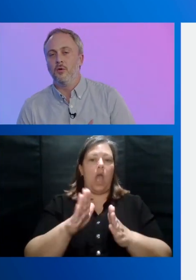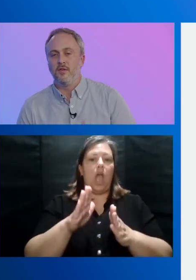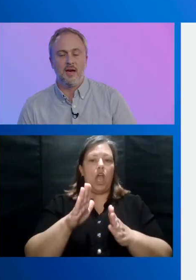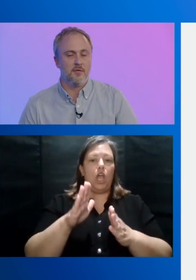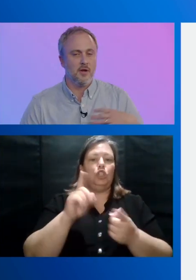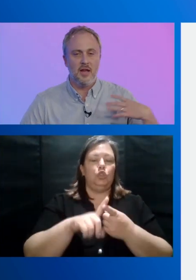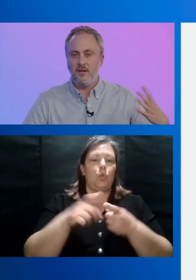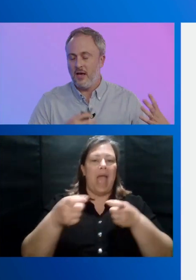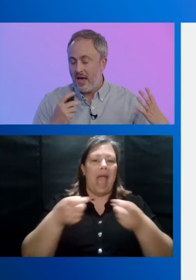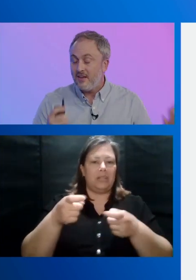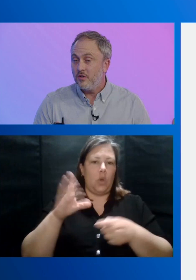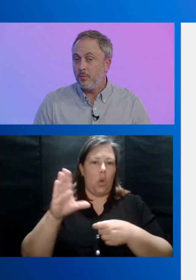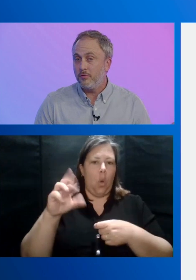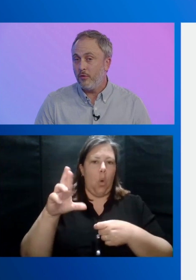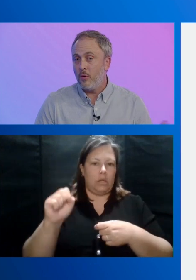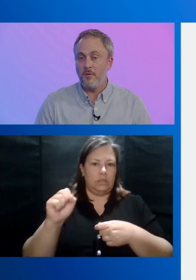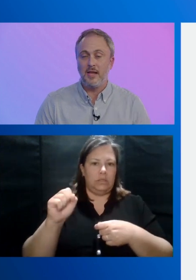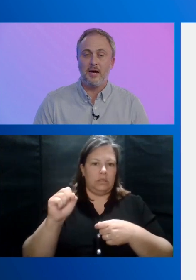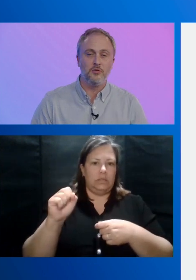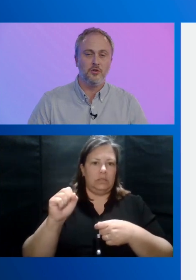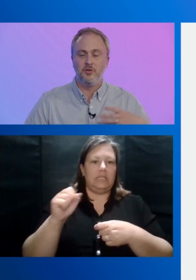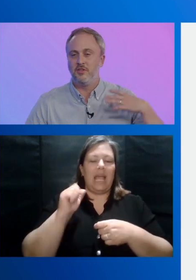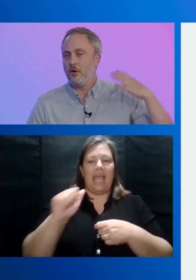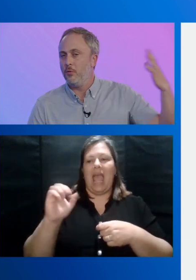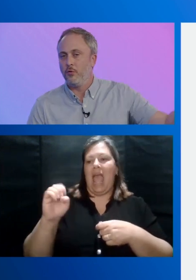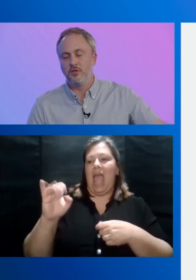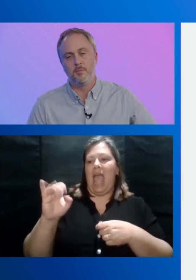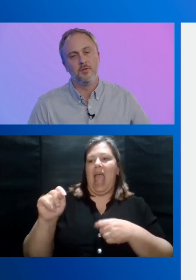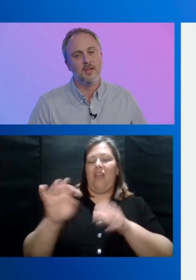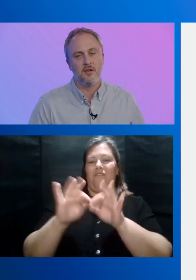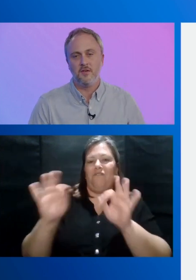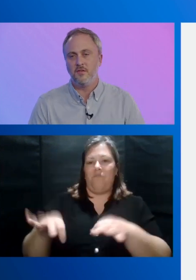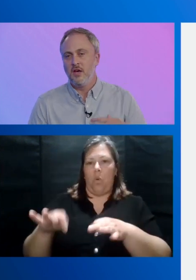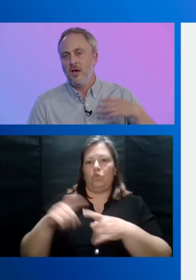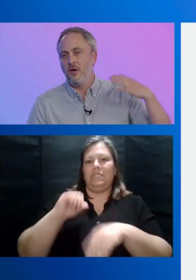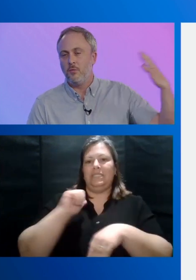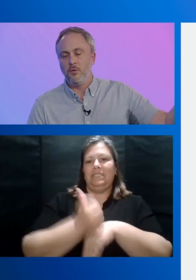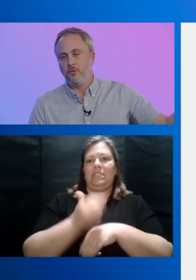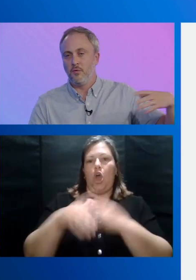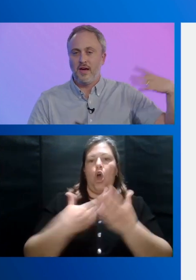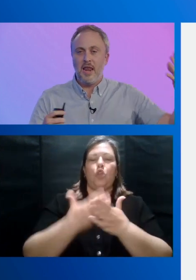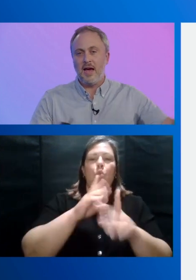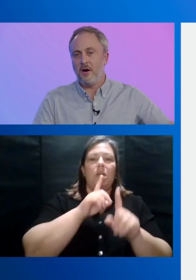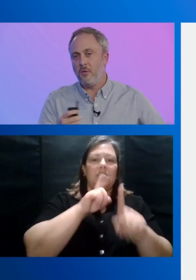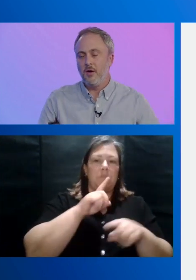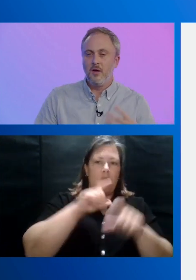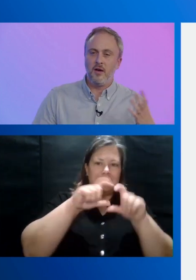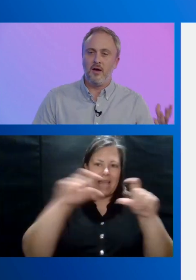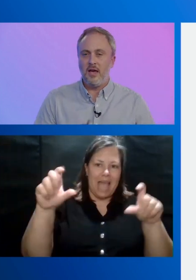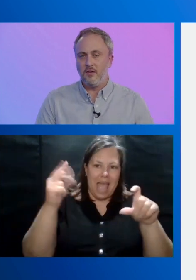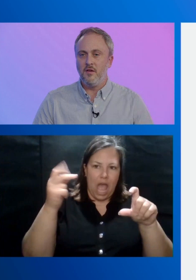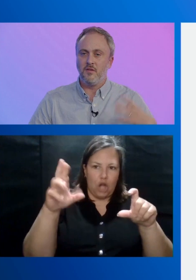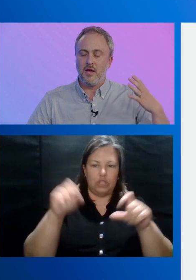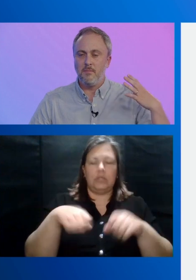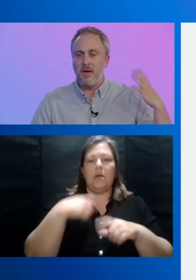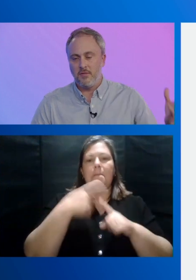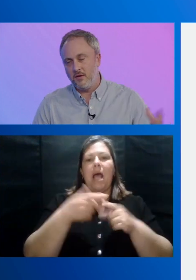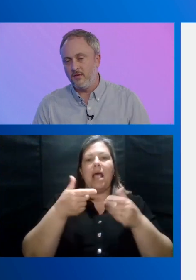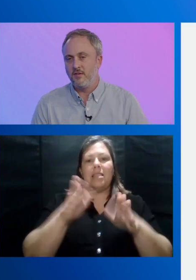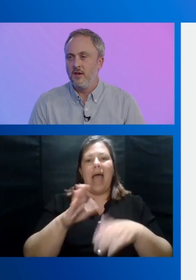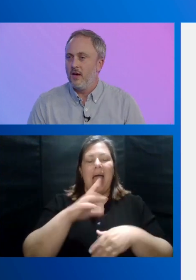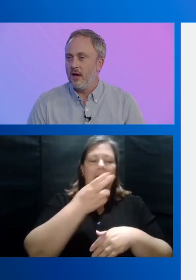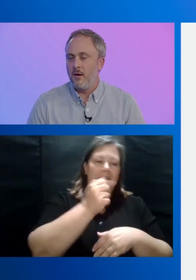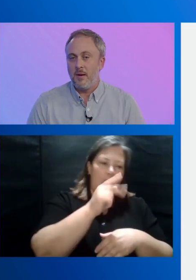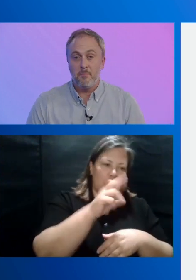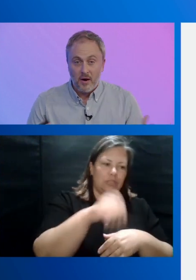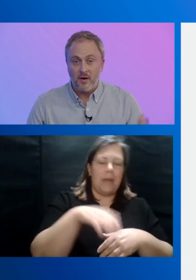handling cause. They have an editable form that allows you to set all your response headers and all your sort of allow headers and